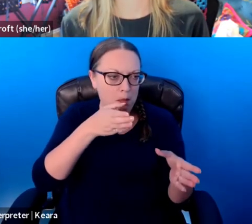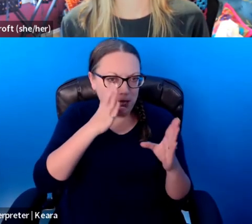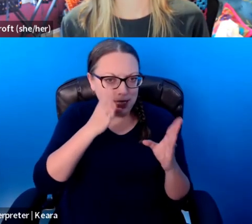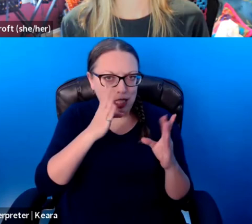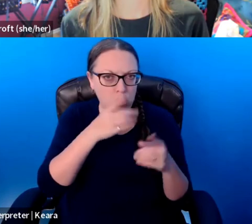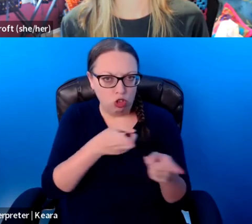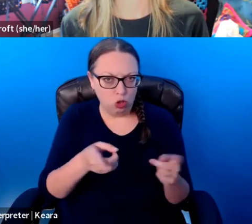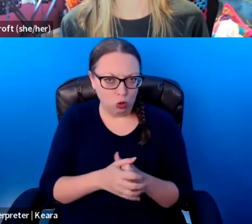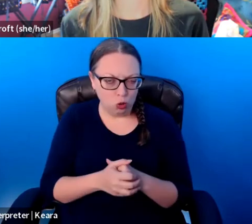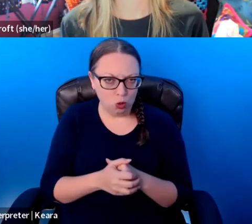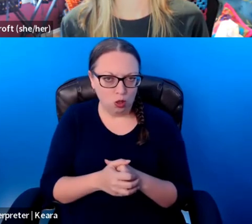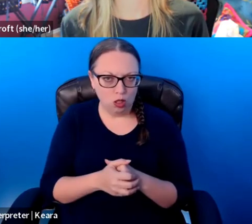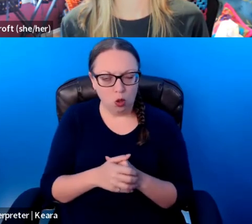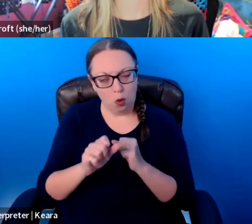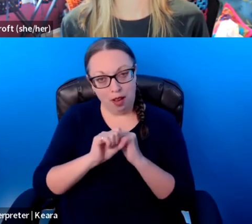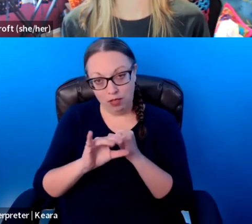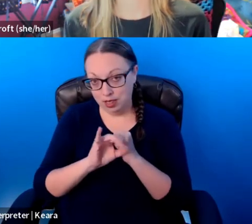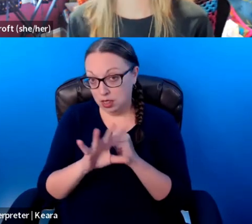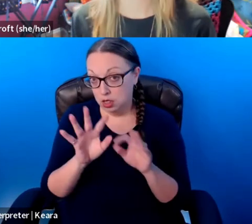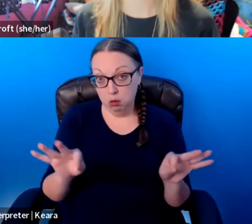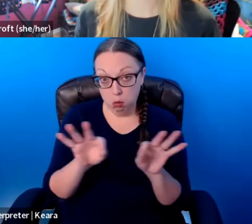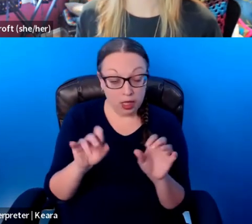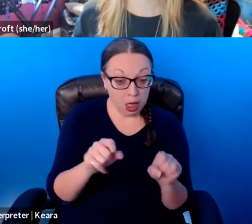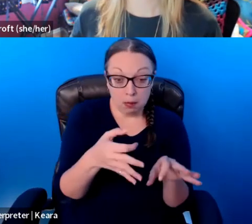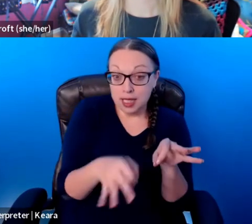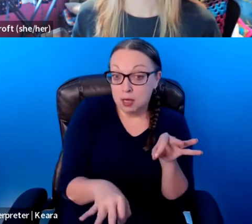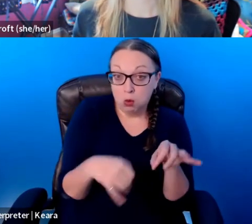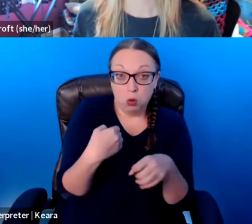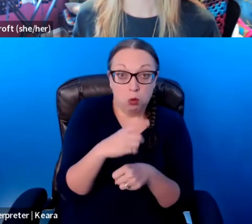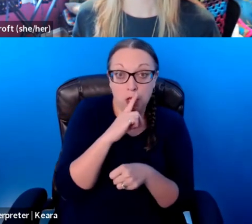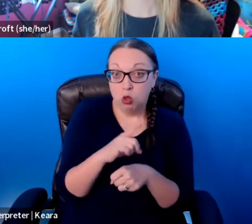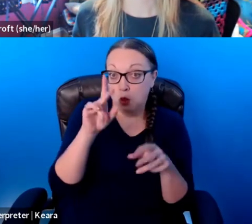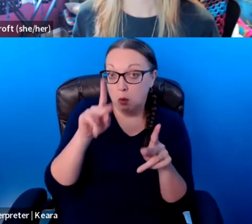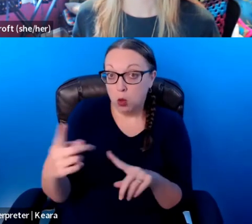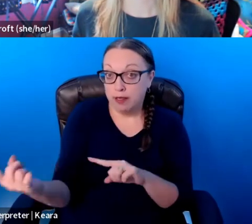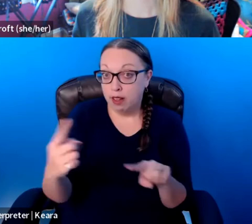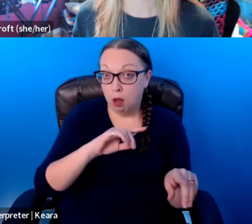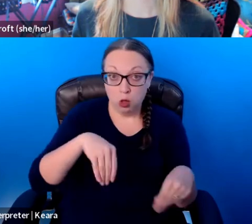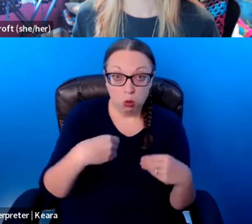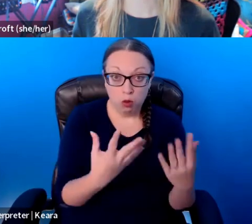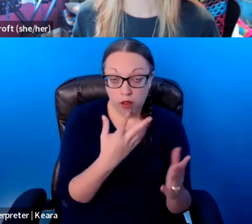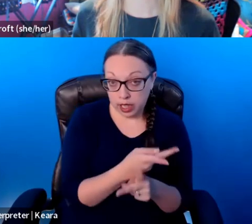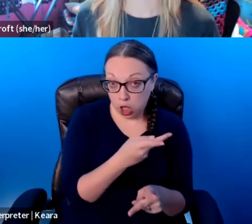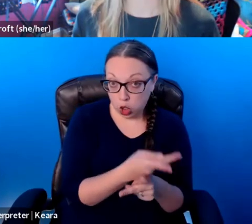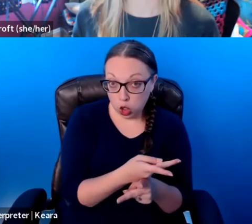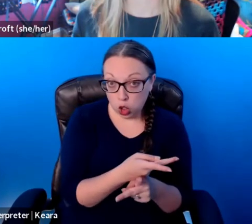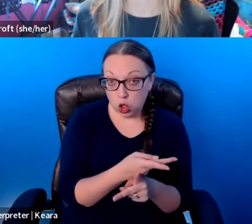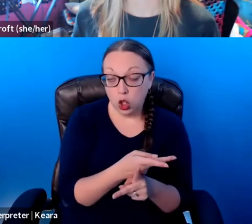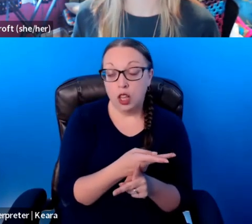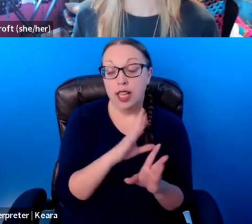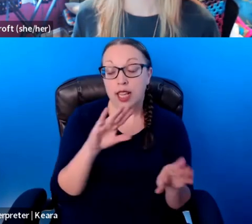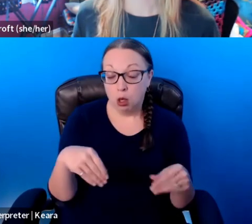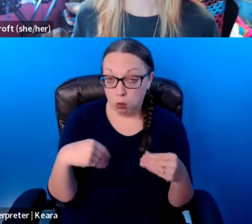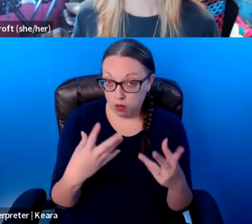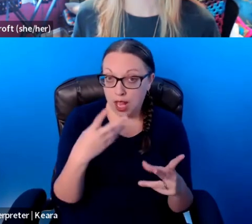be, you know, as simple as making sure that the person that comes to provide you with care is providing you with